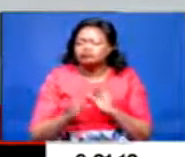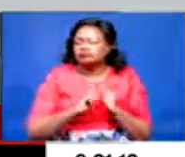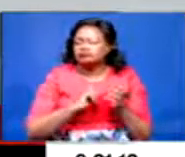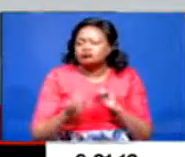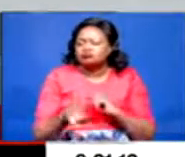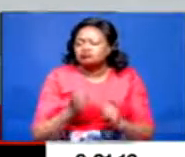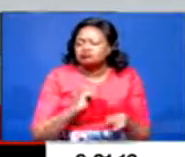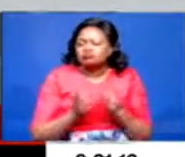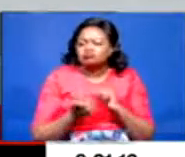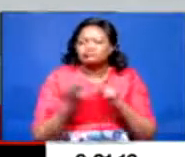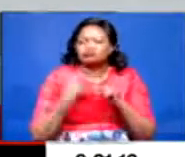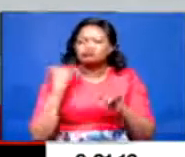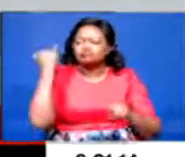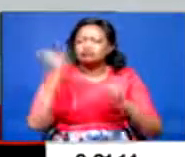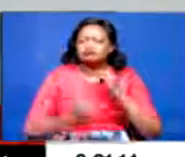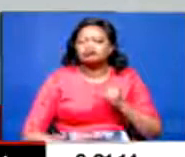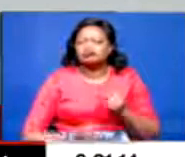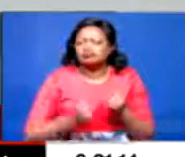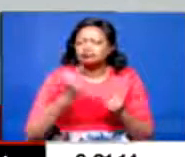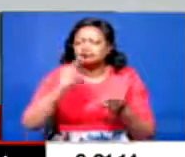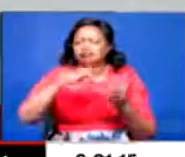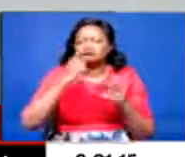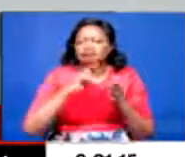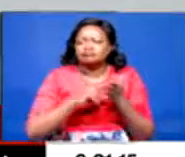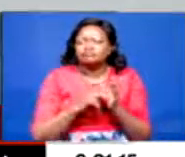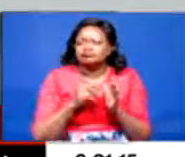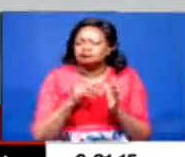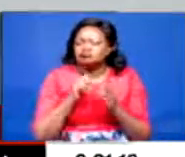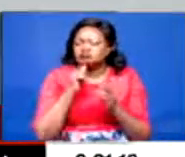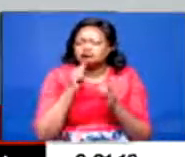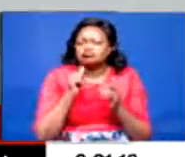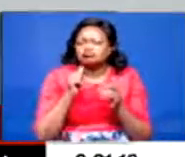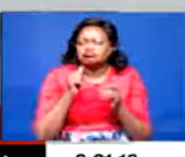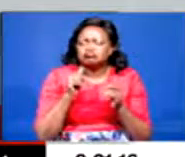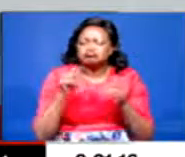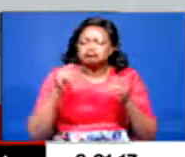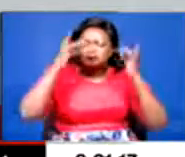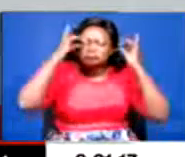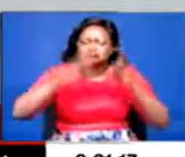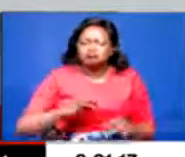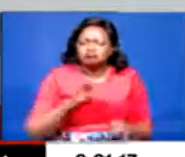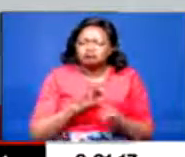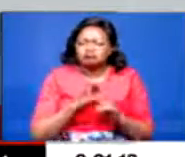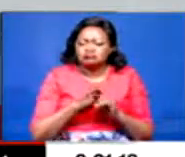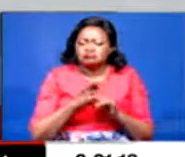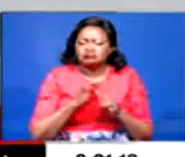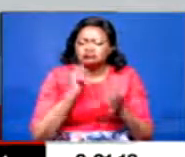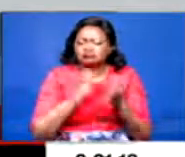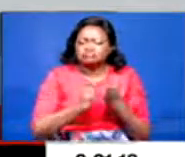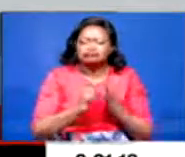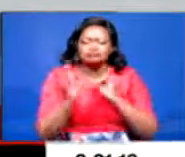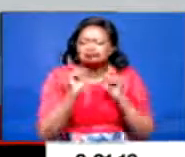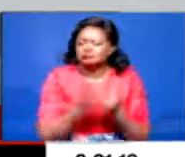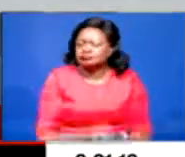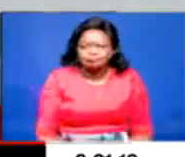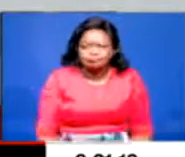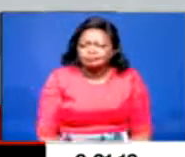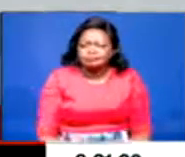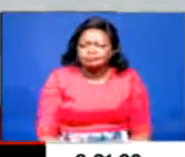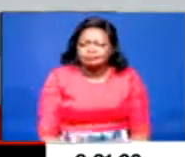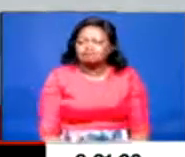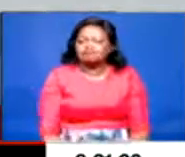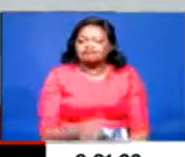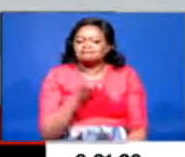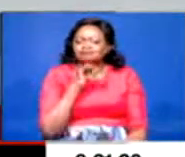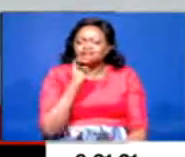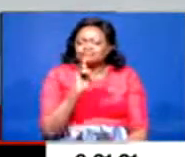back and forth before the final authorization. So it's not up to the polling clerk to make a decision, ikimskite fanye kazi, to end the manual. That's not how it works.